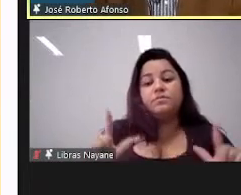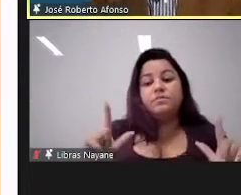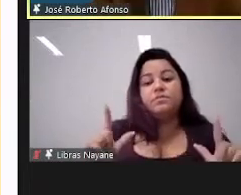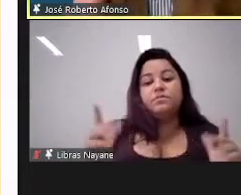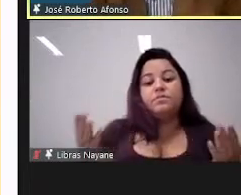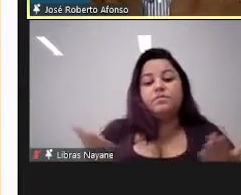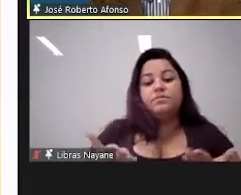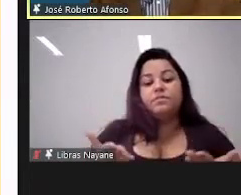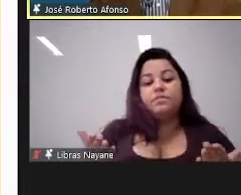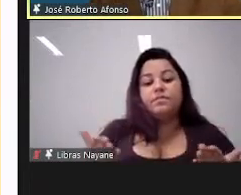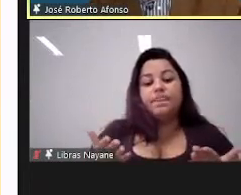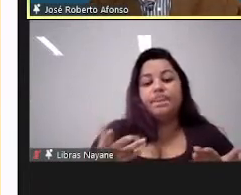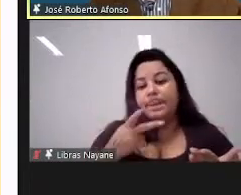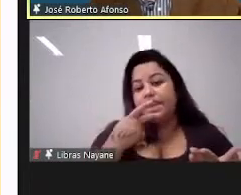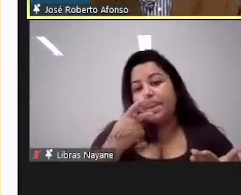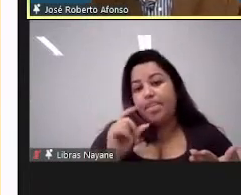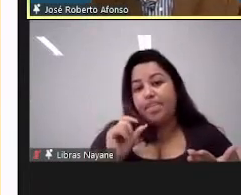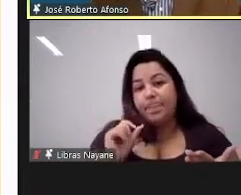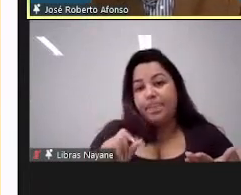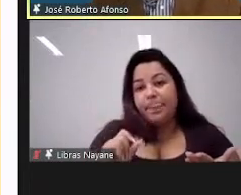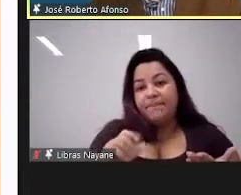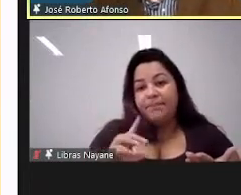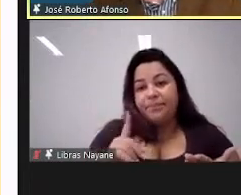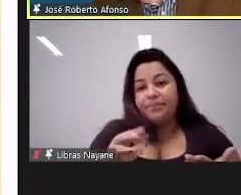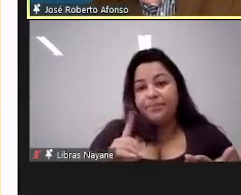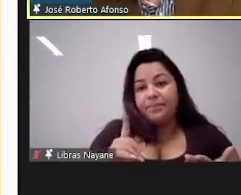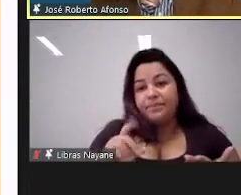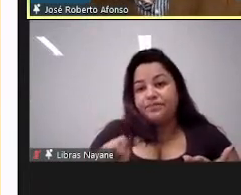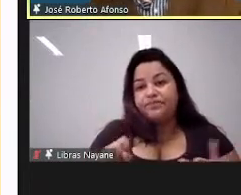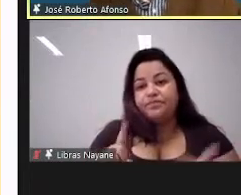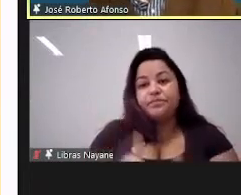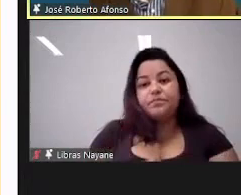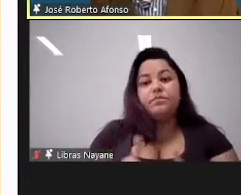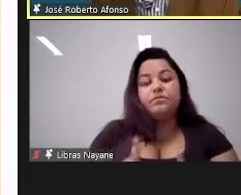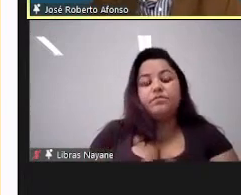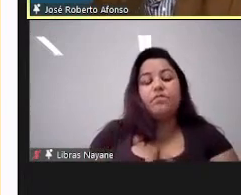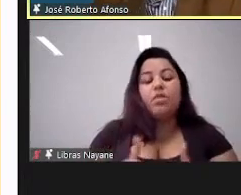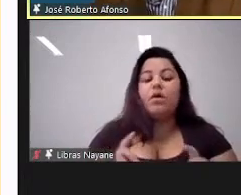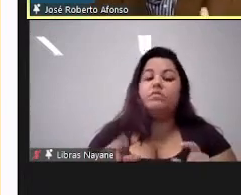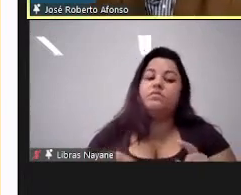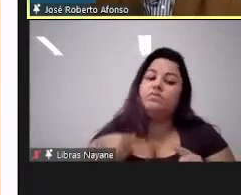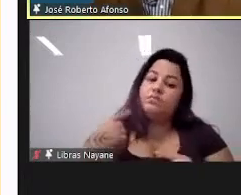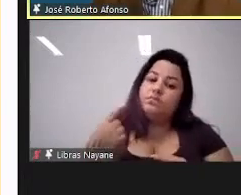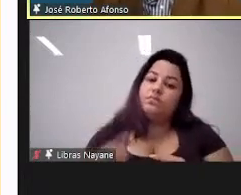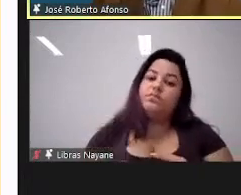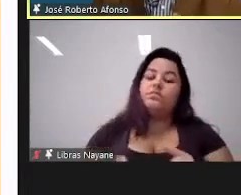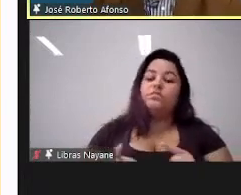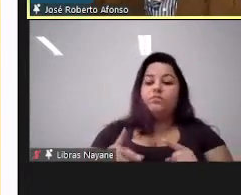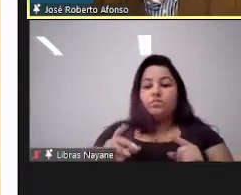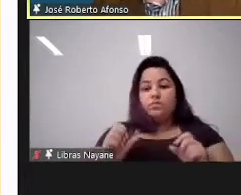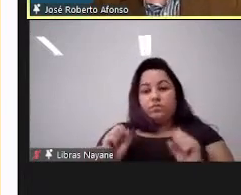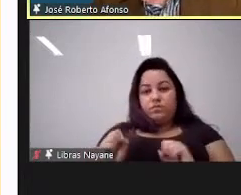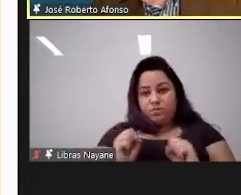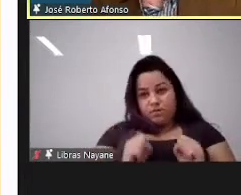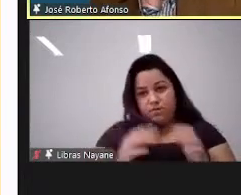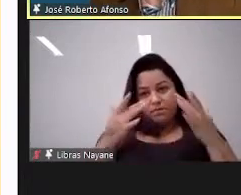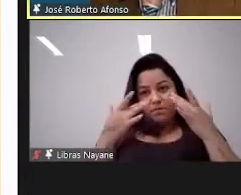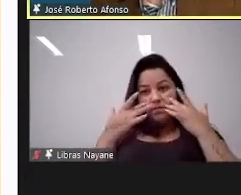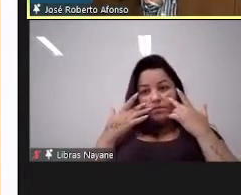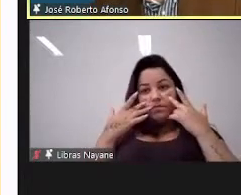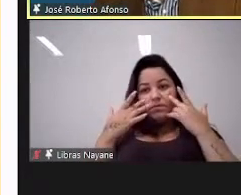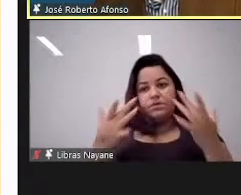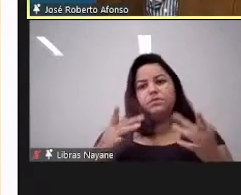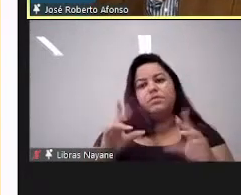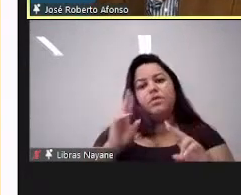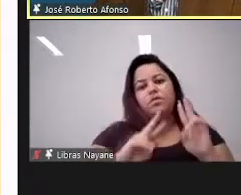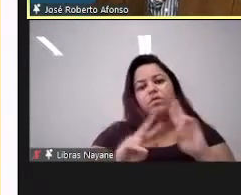this presentation is available. I will translate this into data, and you